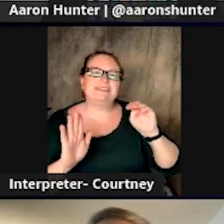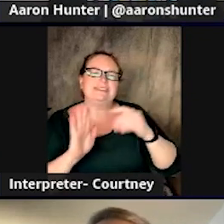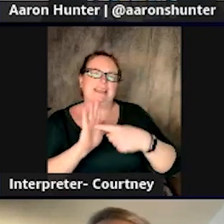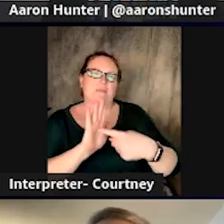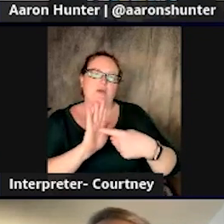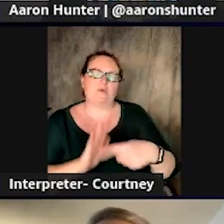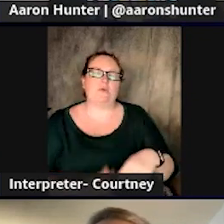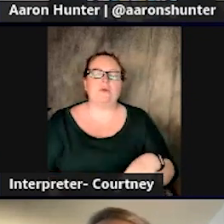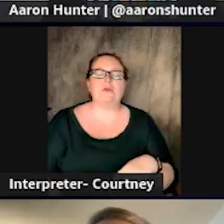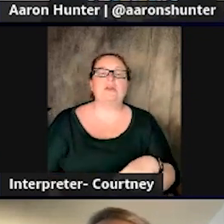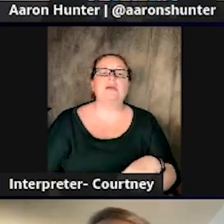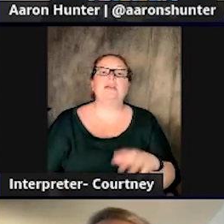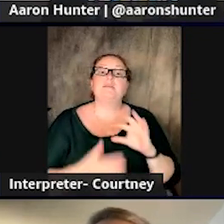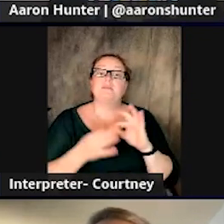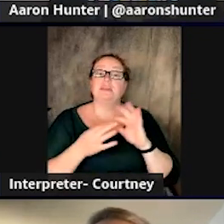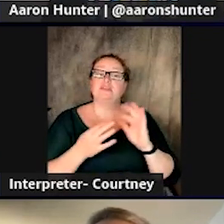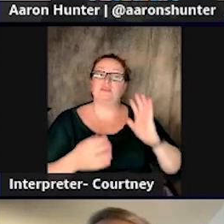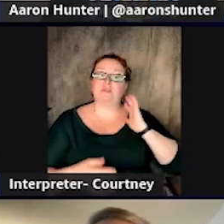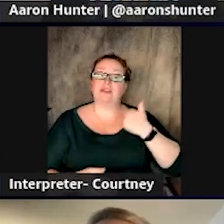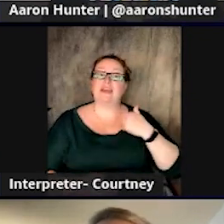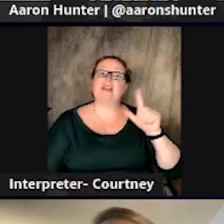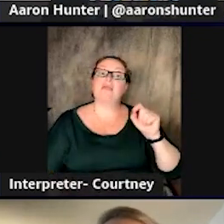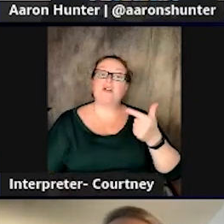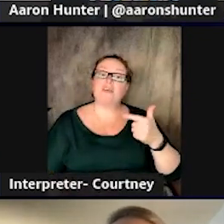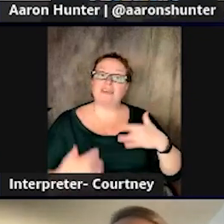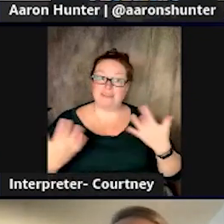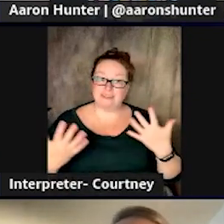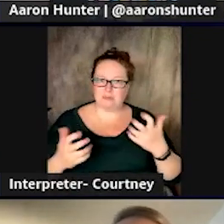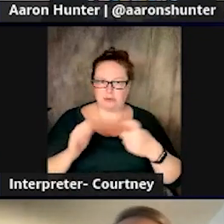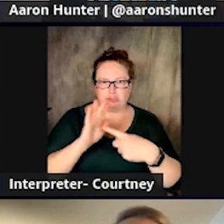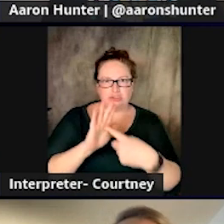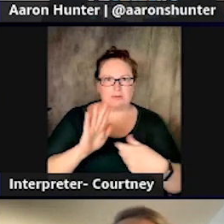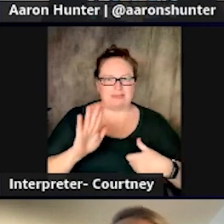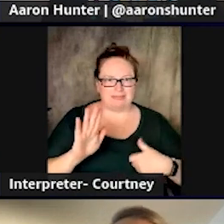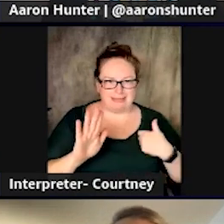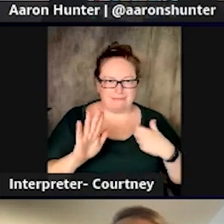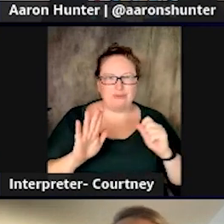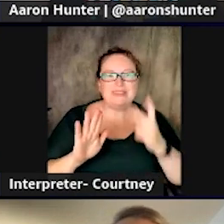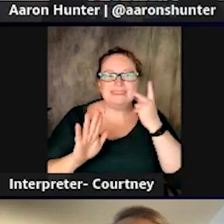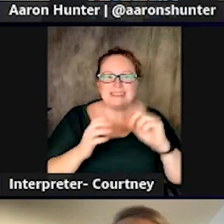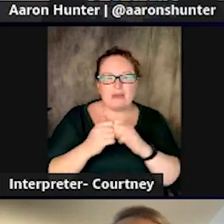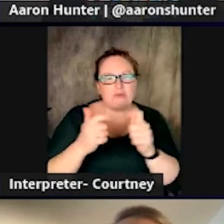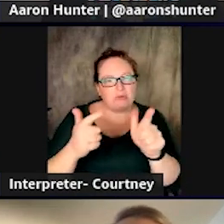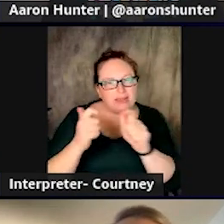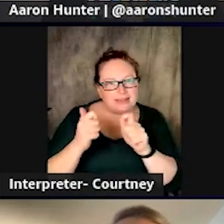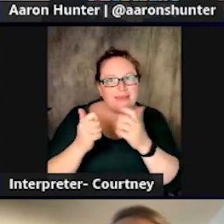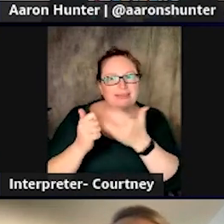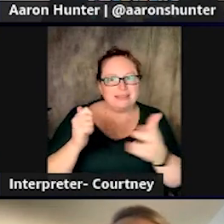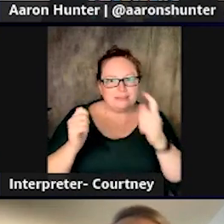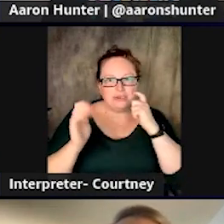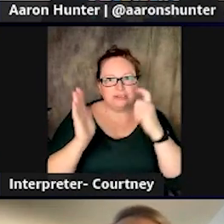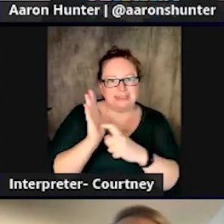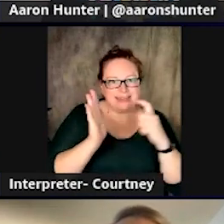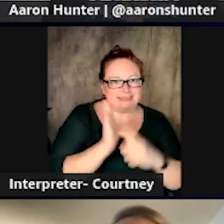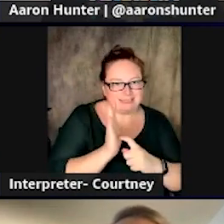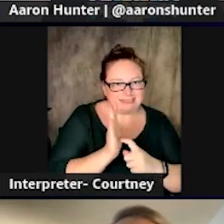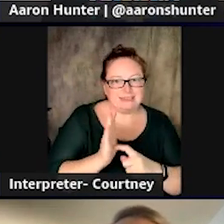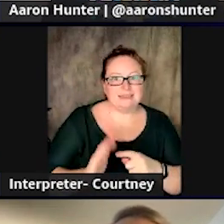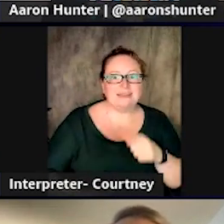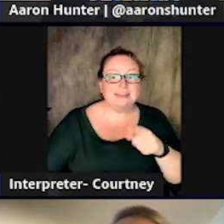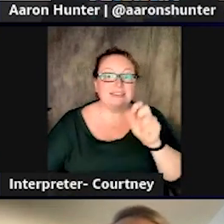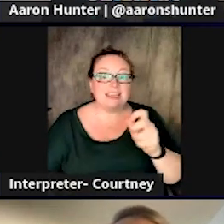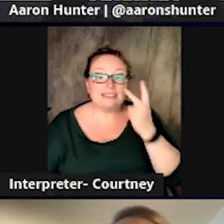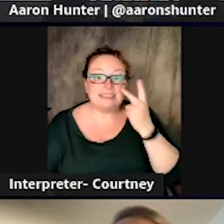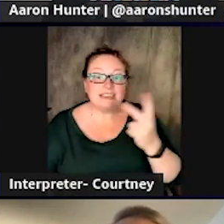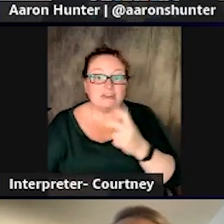mentioned previously, I had some log events, and then I wanted to show this live so you could see just how quickly things are detected and masked. So you'll see I created a